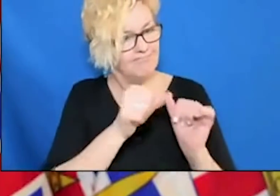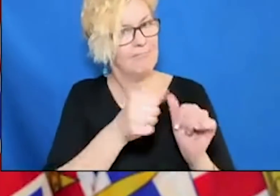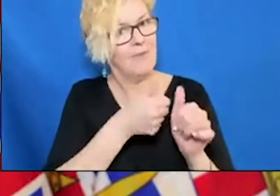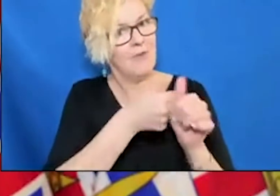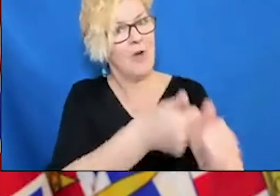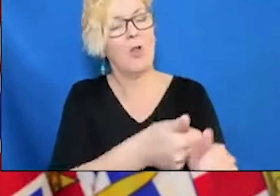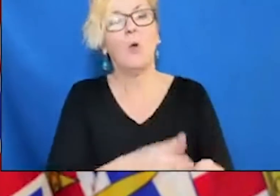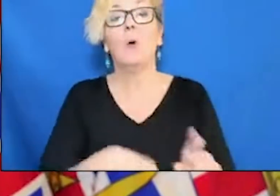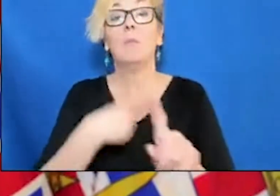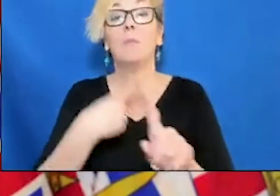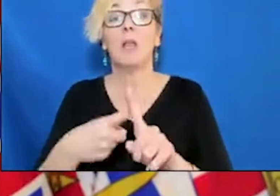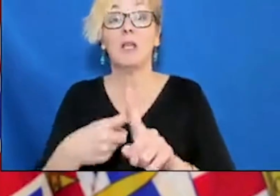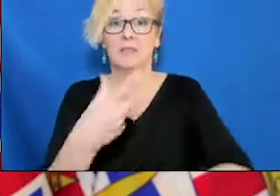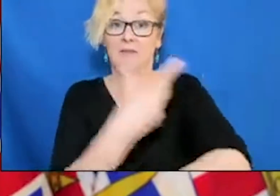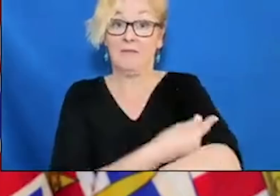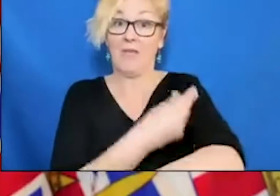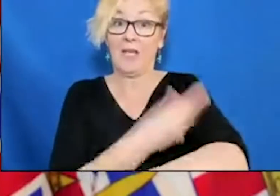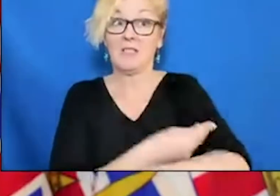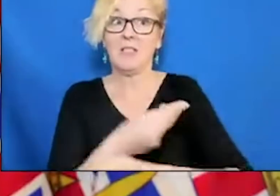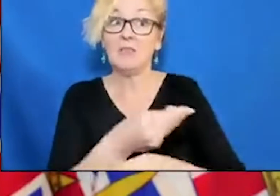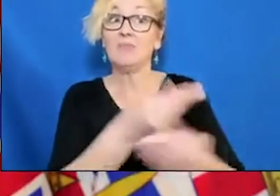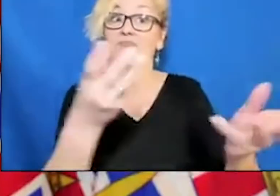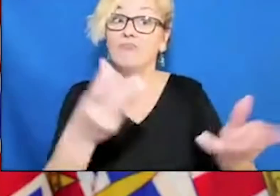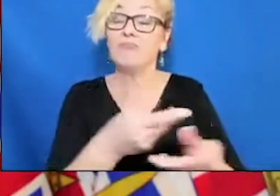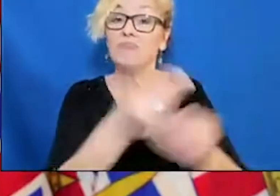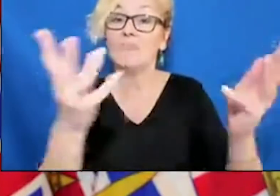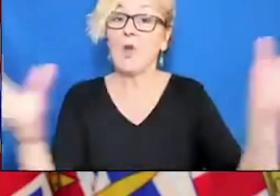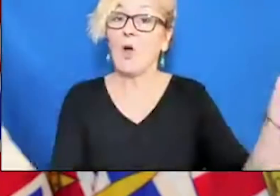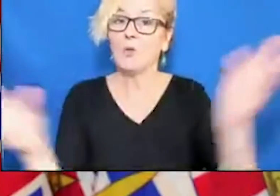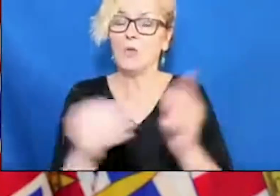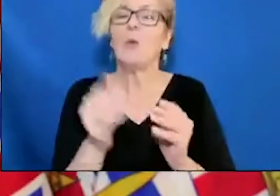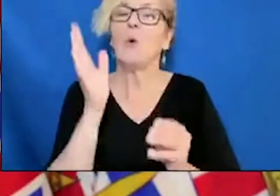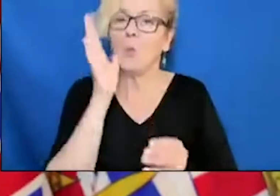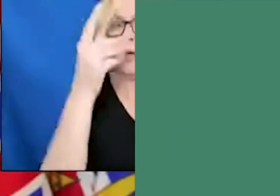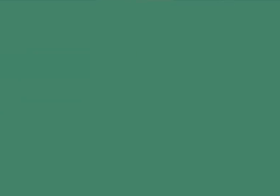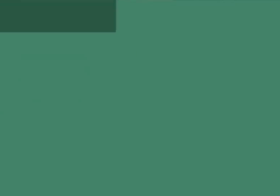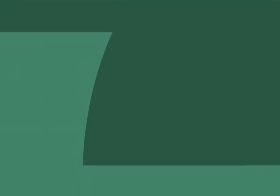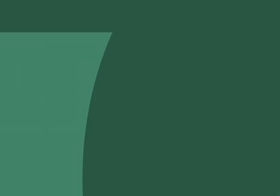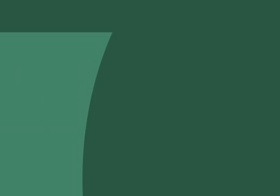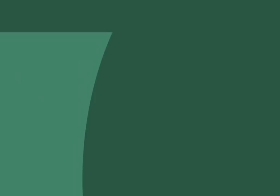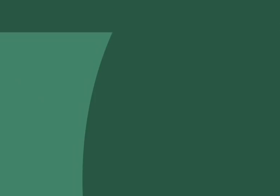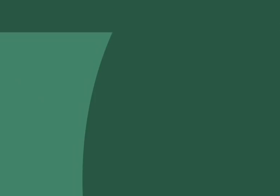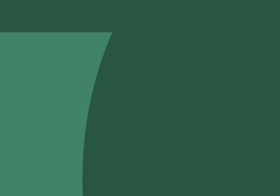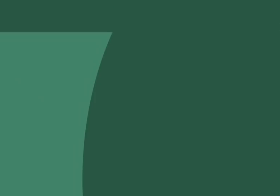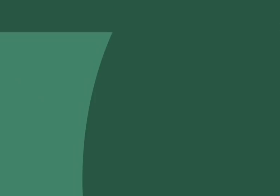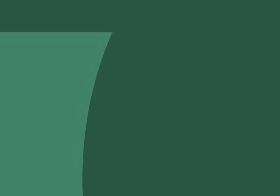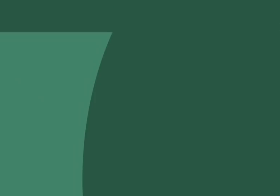let's continue to be kind and to be calm and to be safe. Thank you.